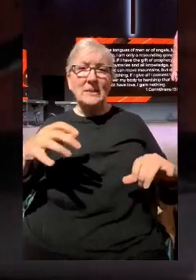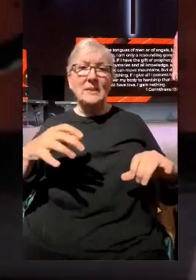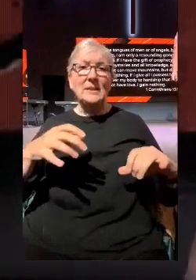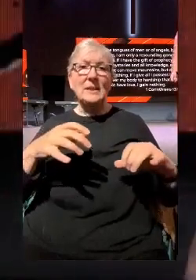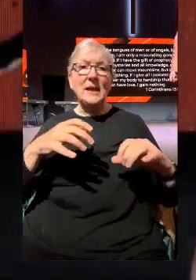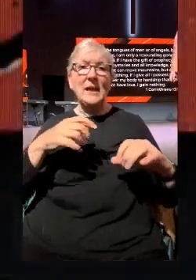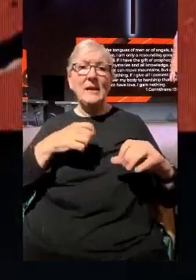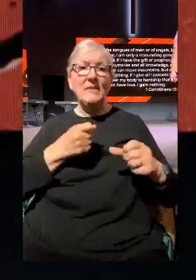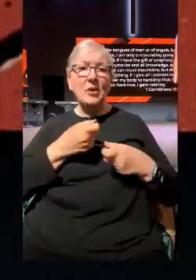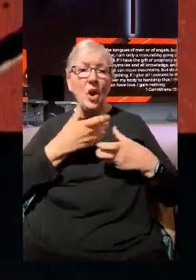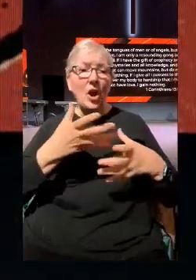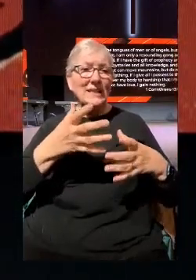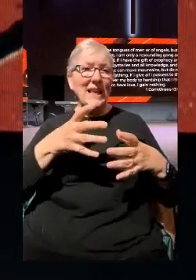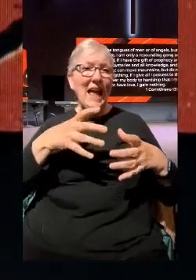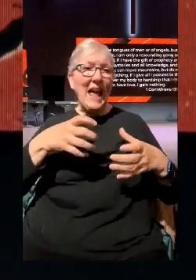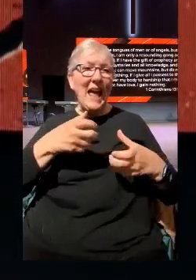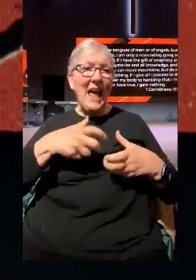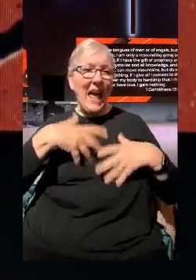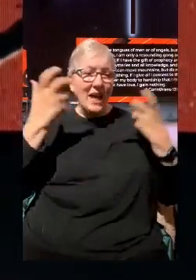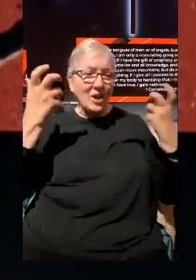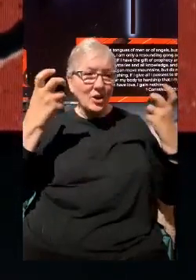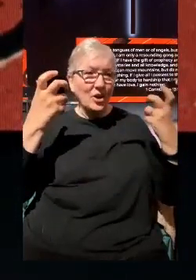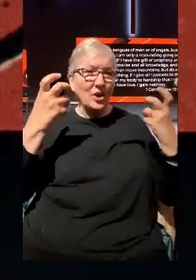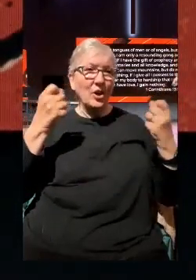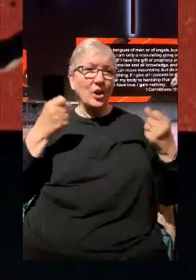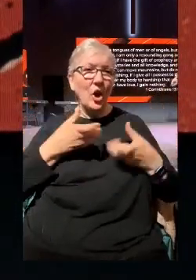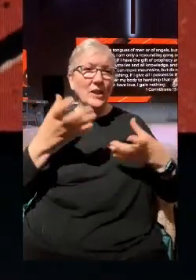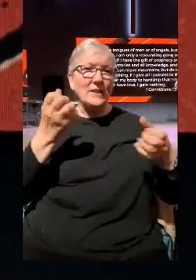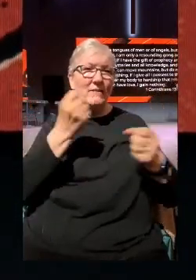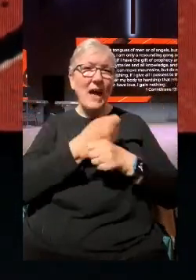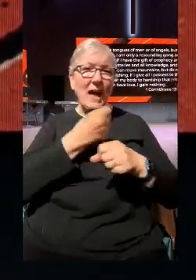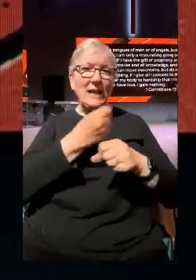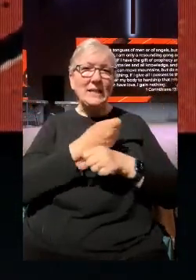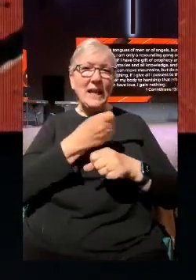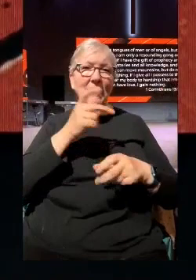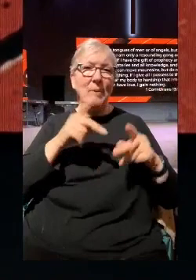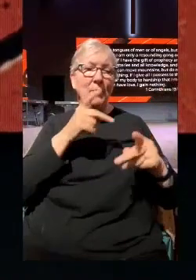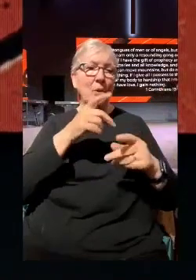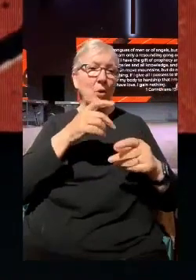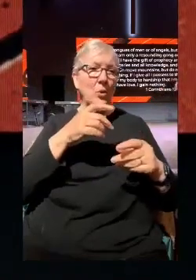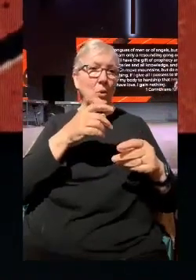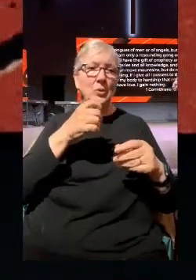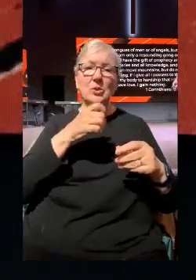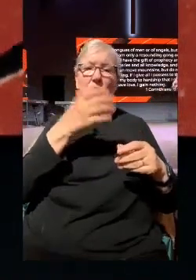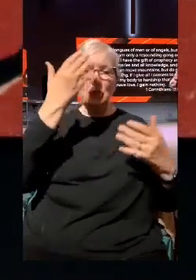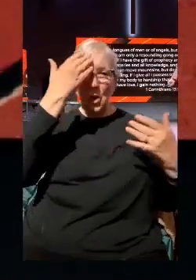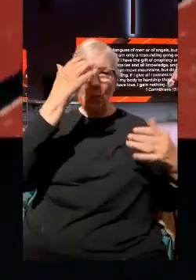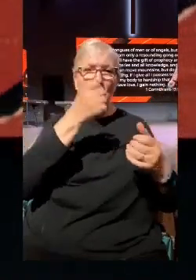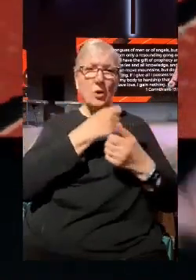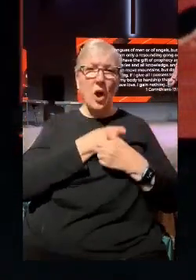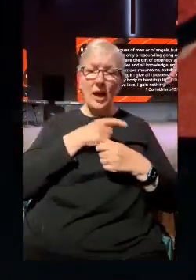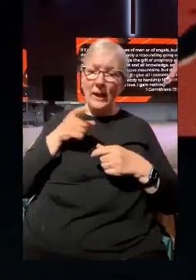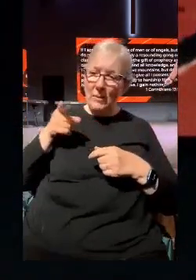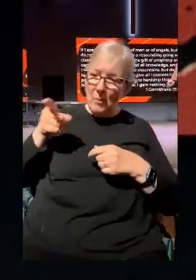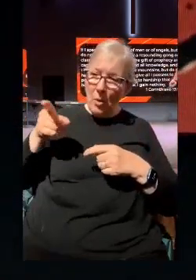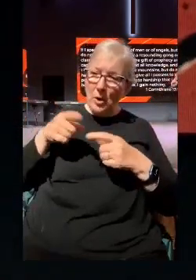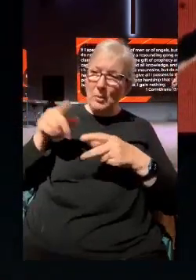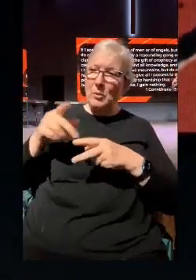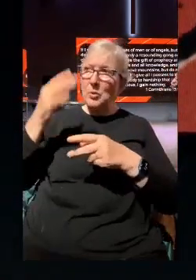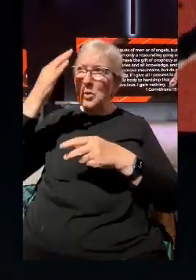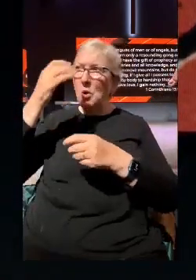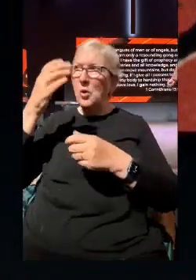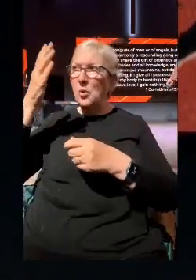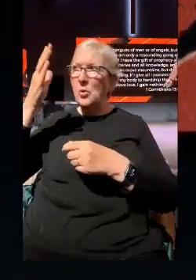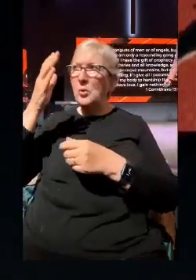fights. If those who do not know God point to those who know God and conclude that our religion is the problem in the